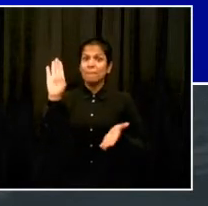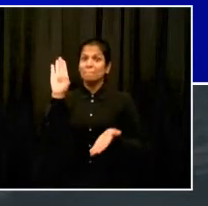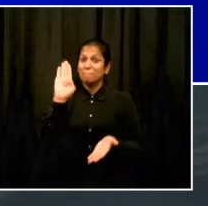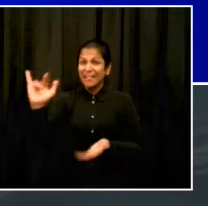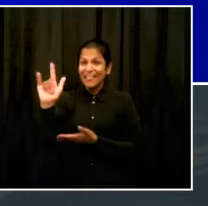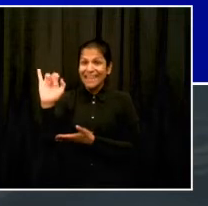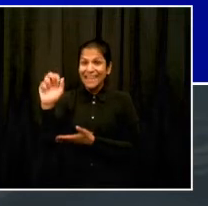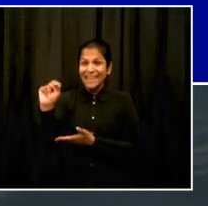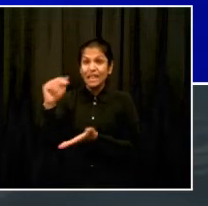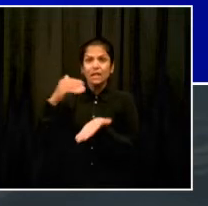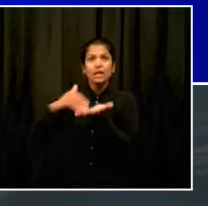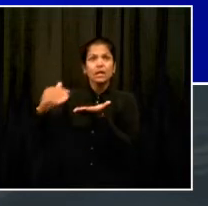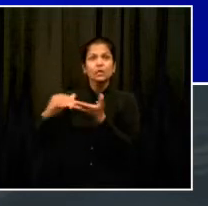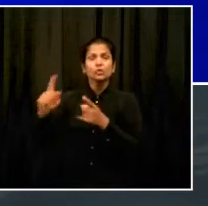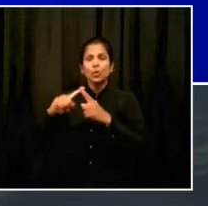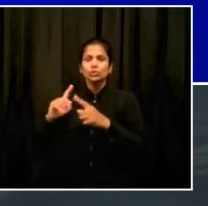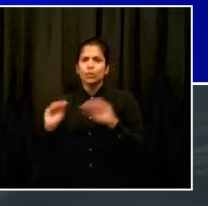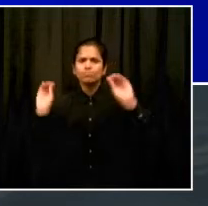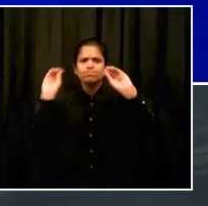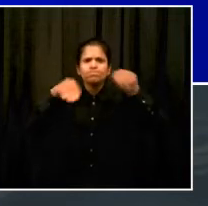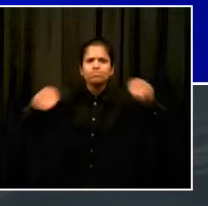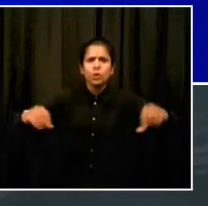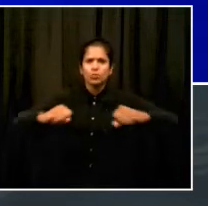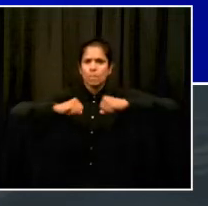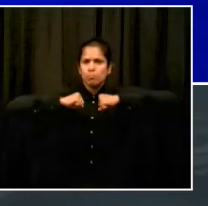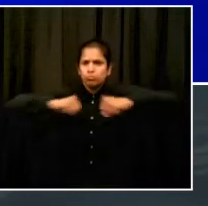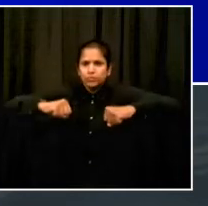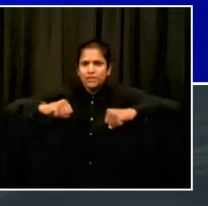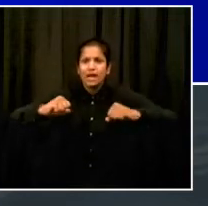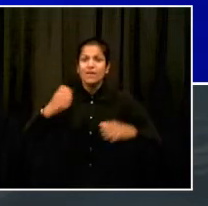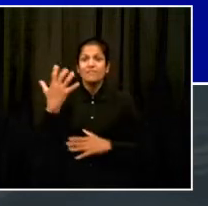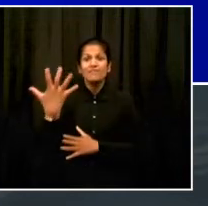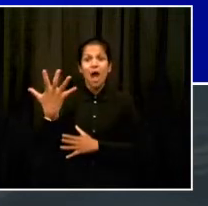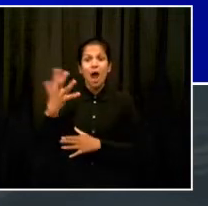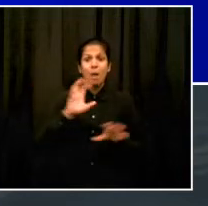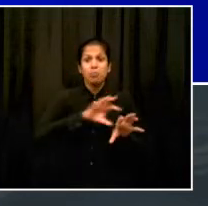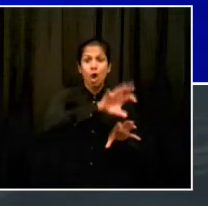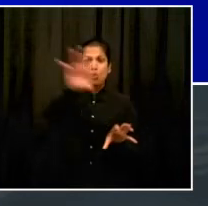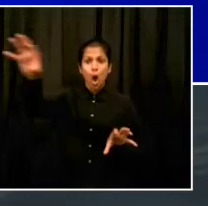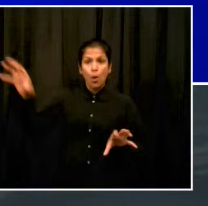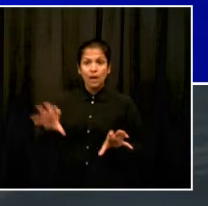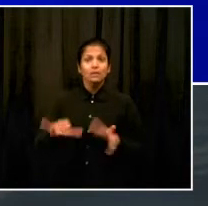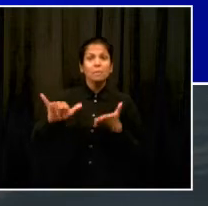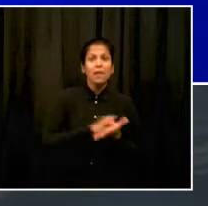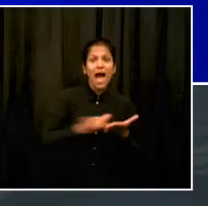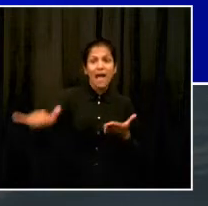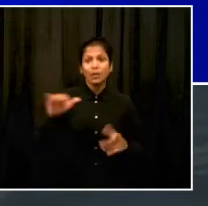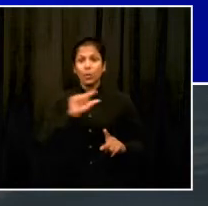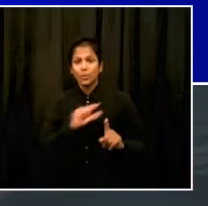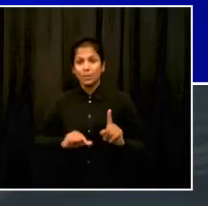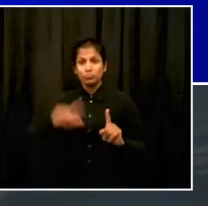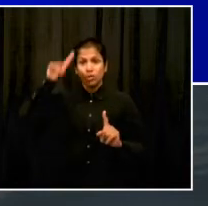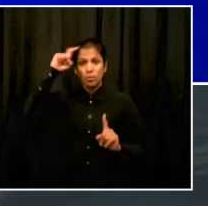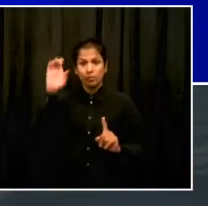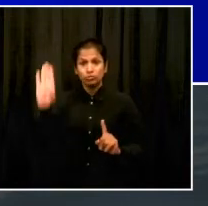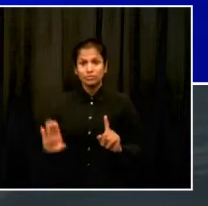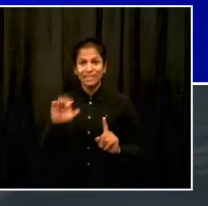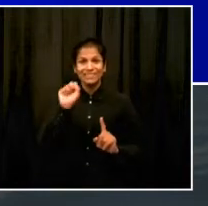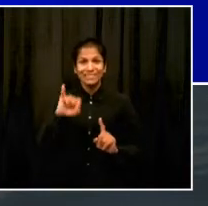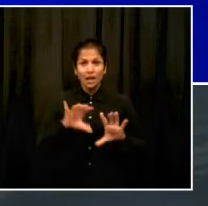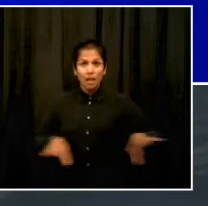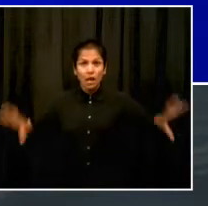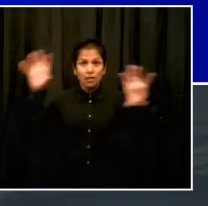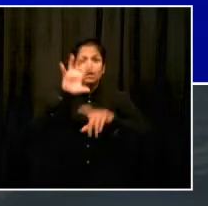interim flood protection measures in the seaport, and we also have temporary protections that can be activated in dozens of other locations, including in Red Hook and